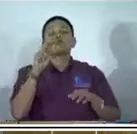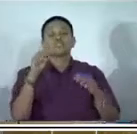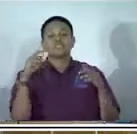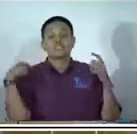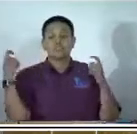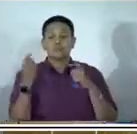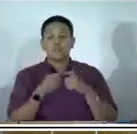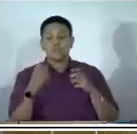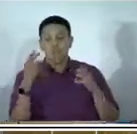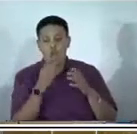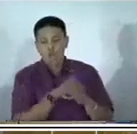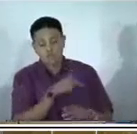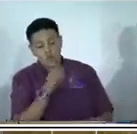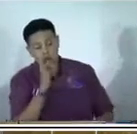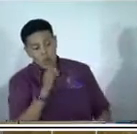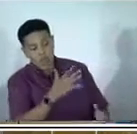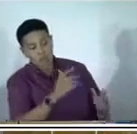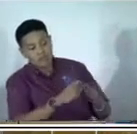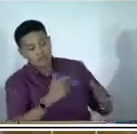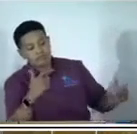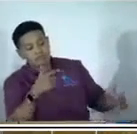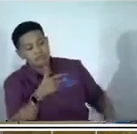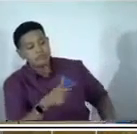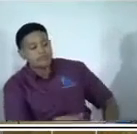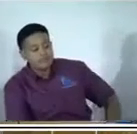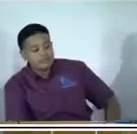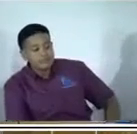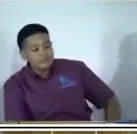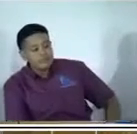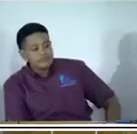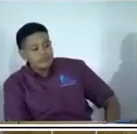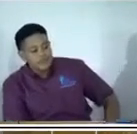And that's how it's going to look, Madam Speaker.